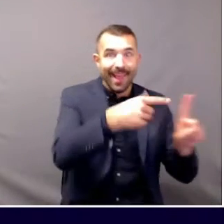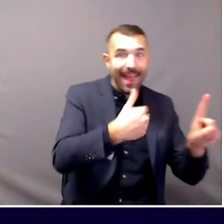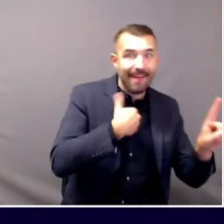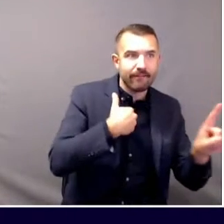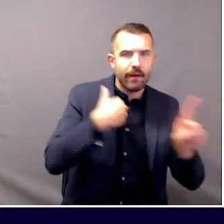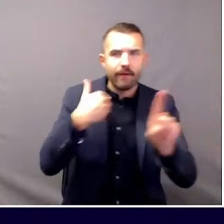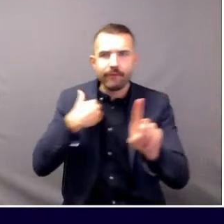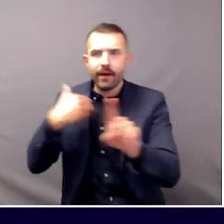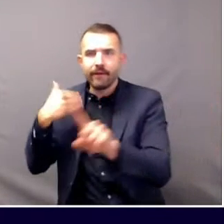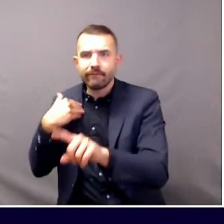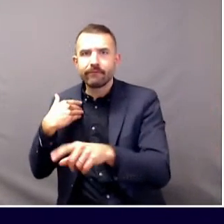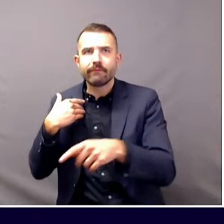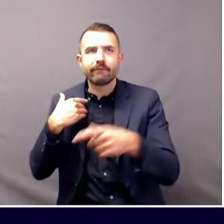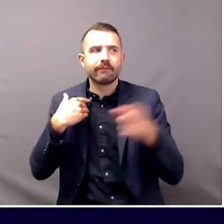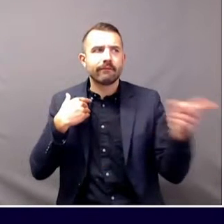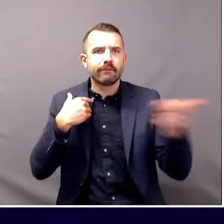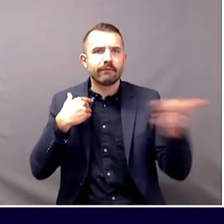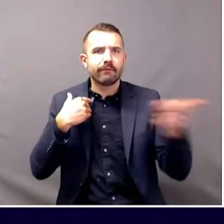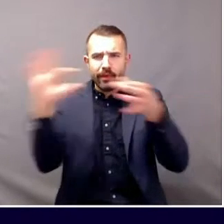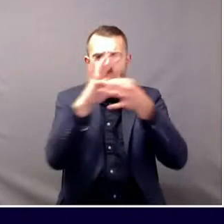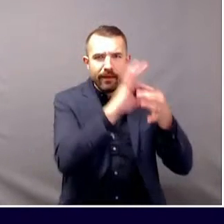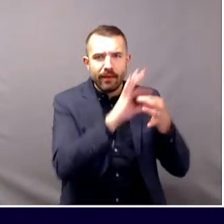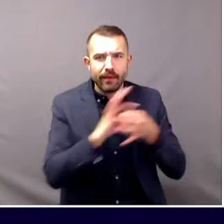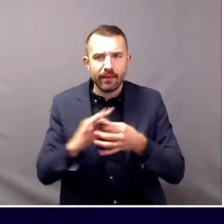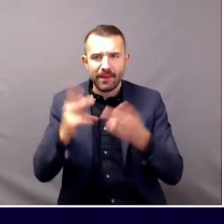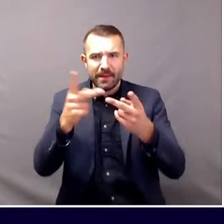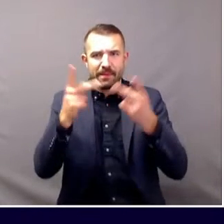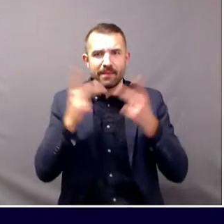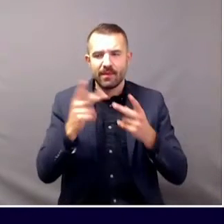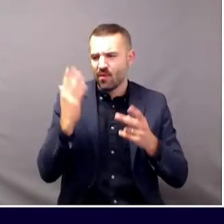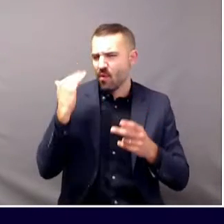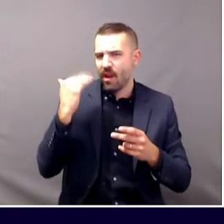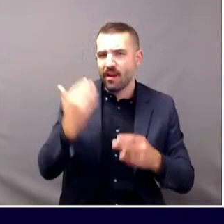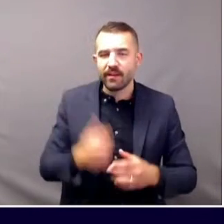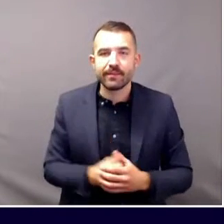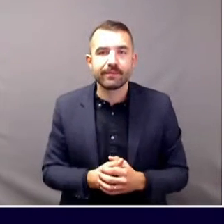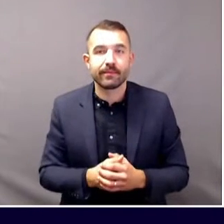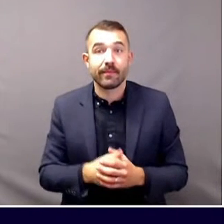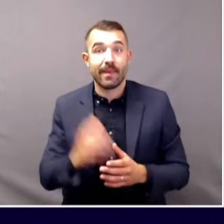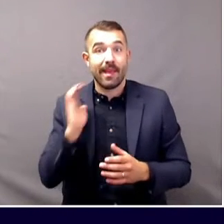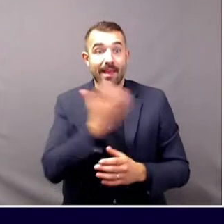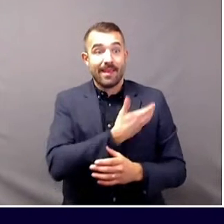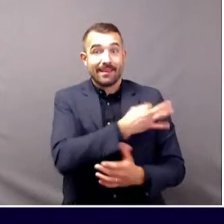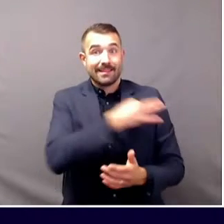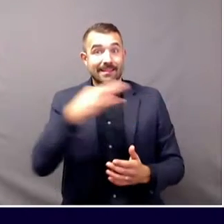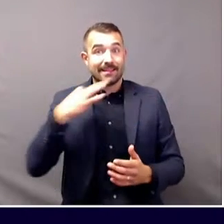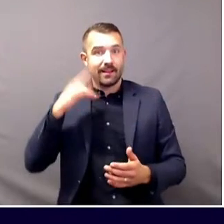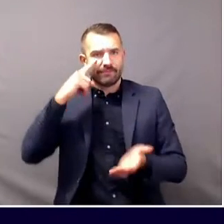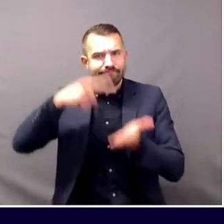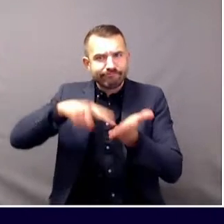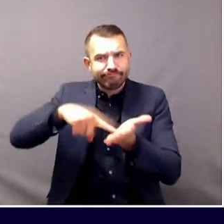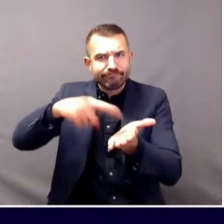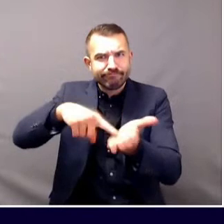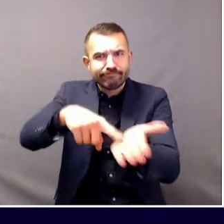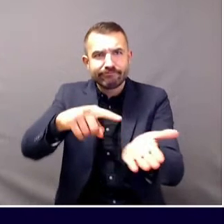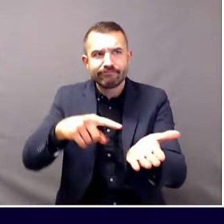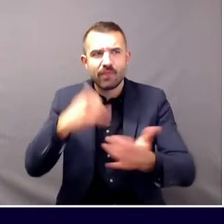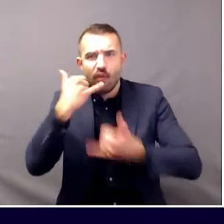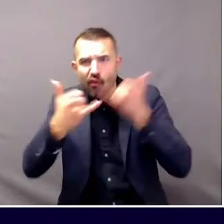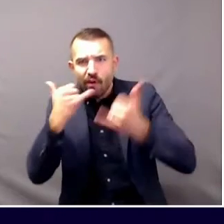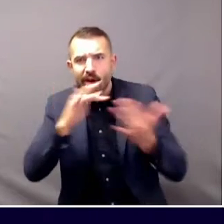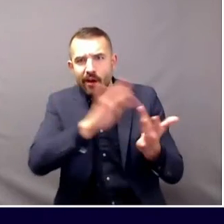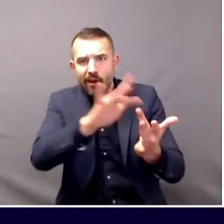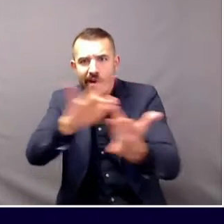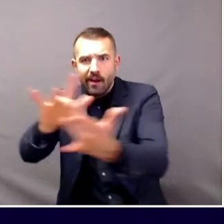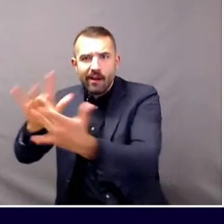continued with our case investigations and contact tracing. When we learn of cases, it's rare that people